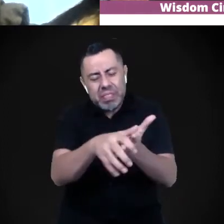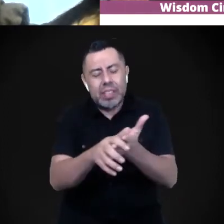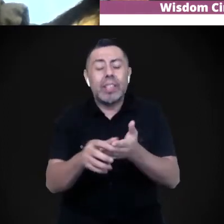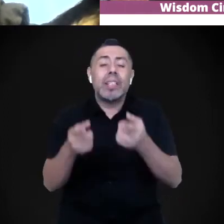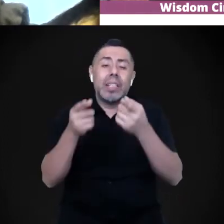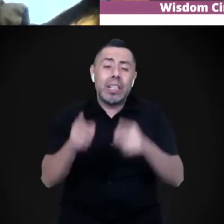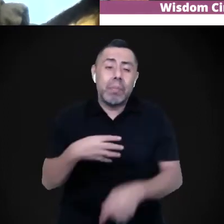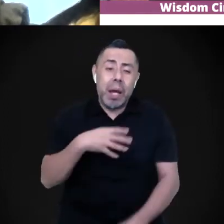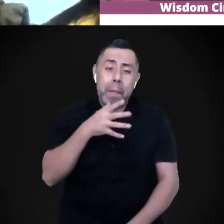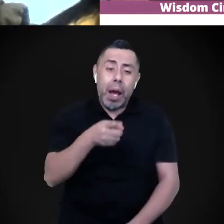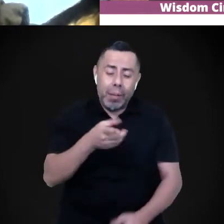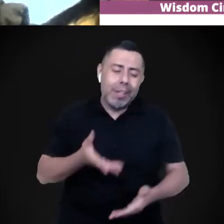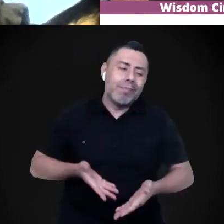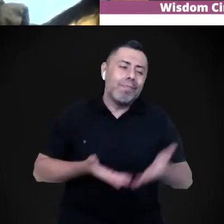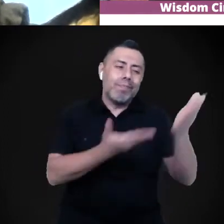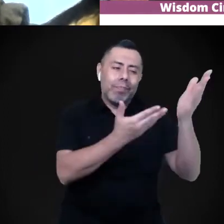the winter.